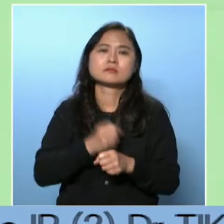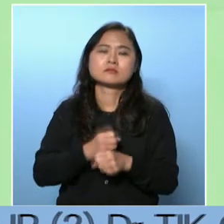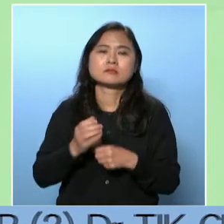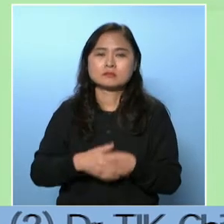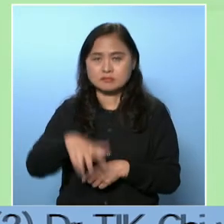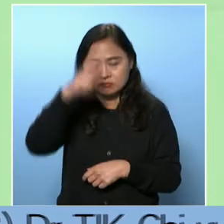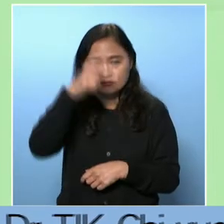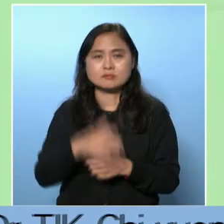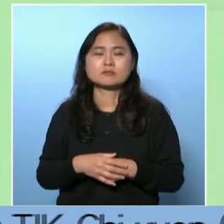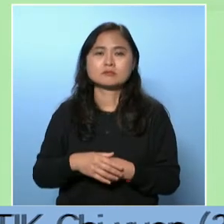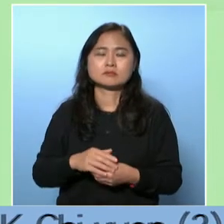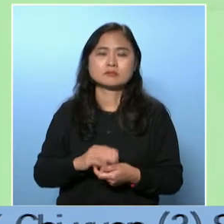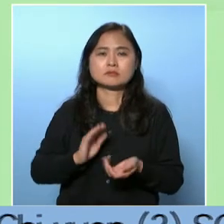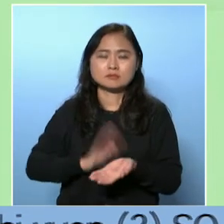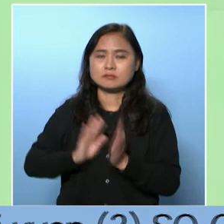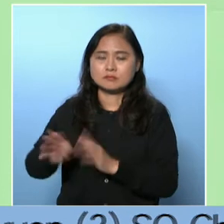I think we should